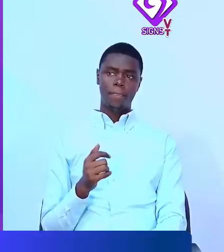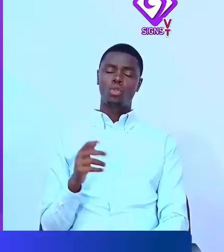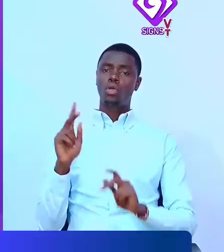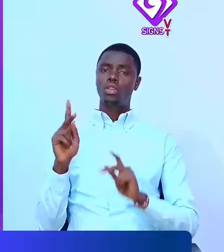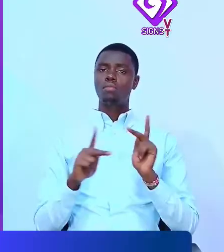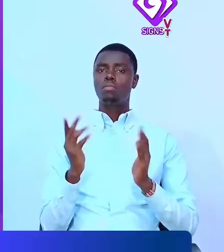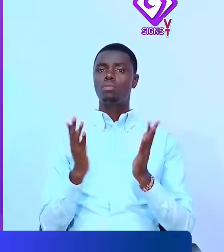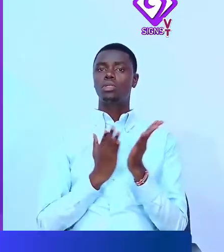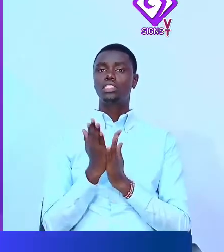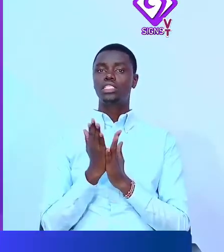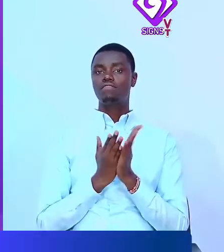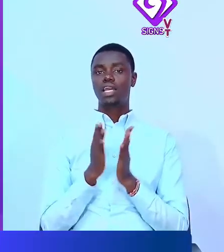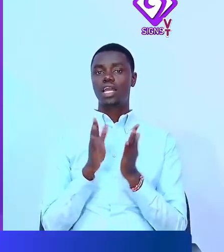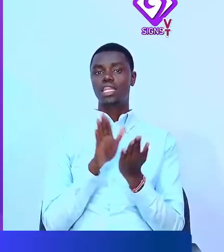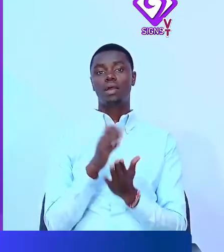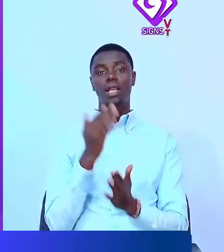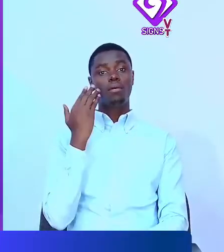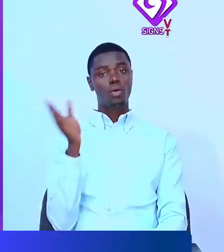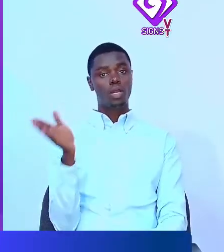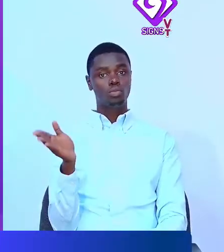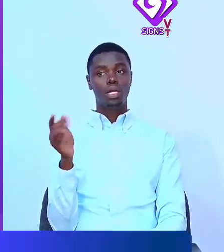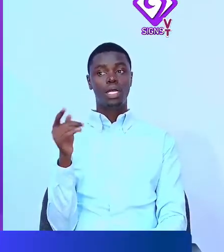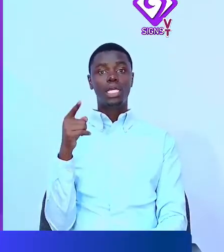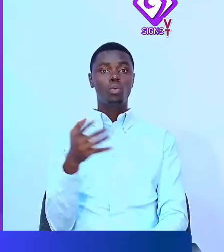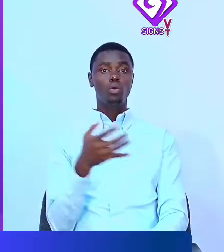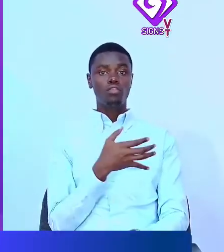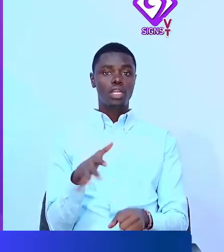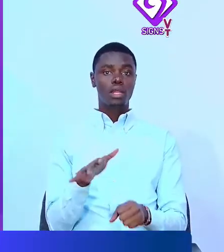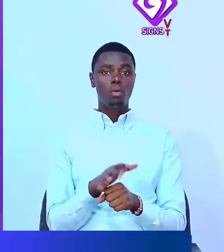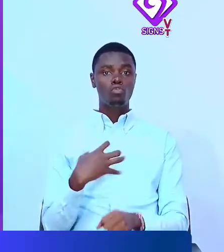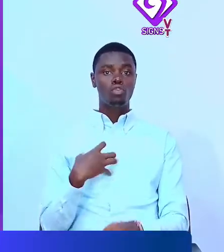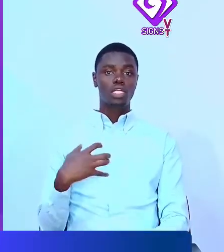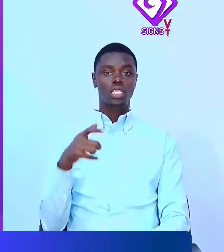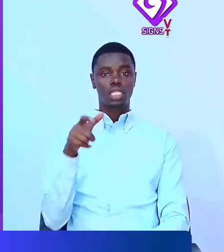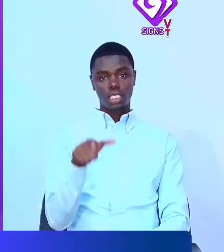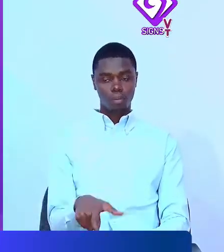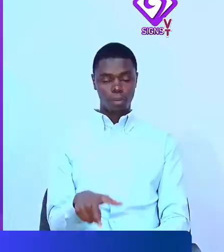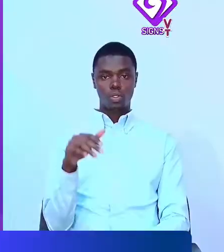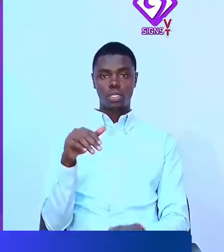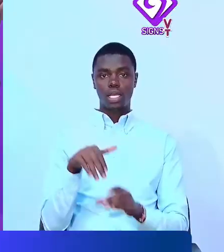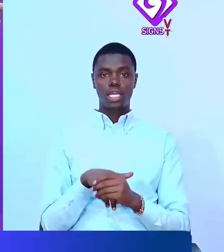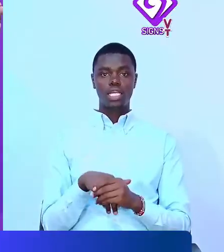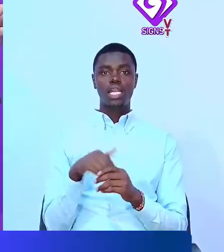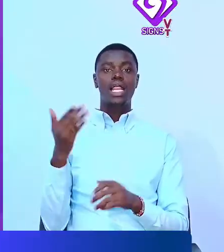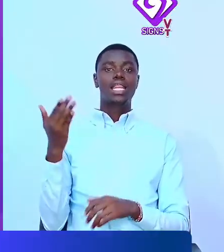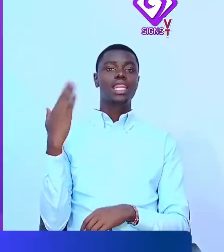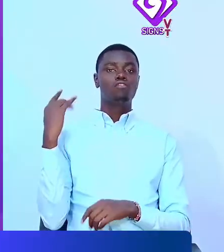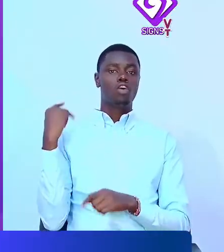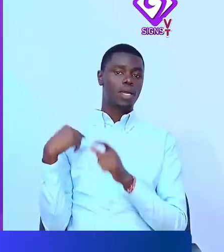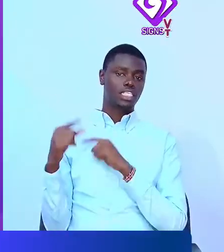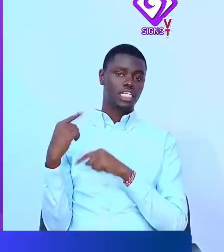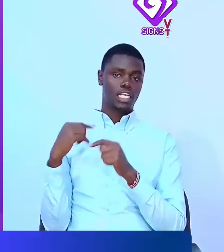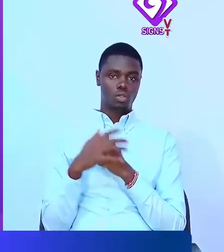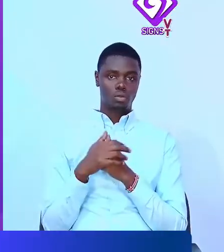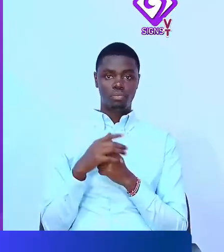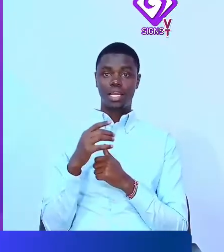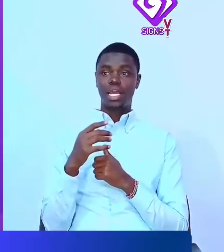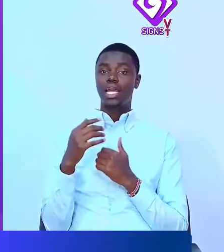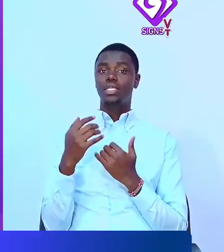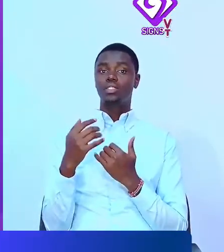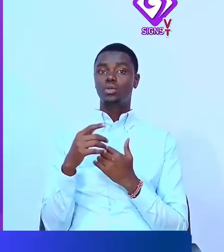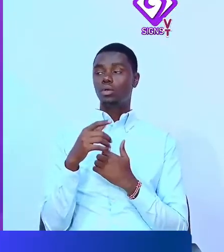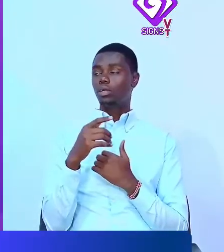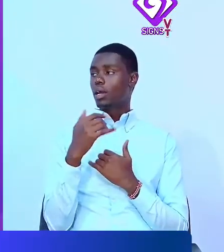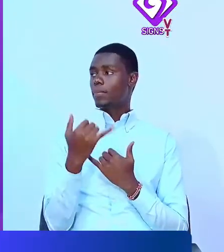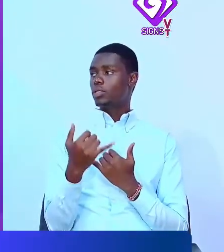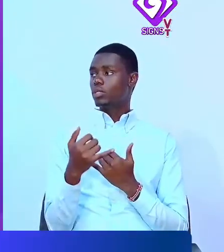serving the bank don't know him because he was a very powerful, rich person in the former generation. This new generation did not acknowledge. So he